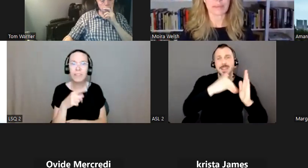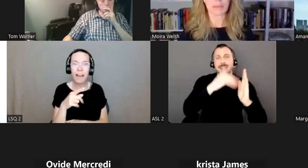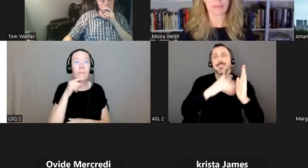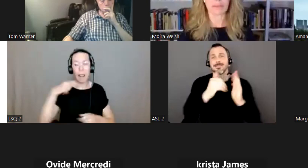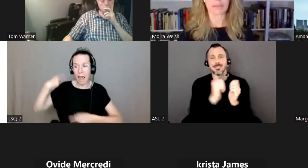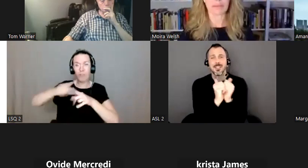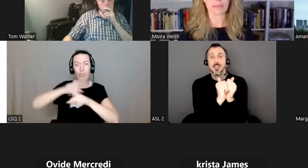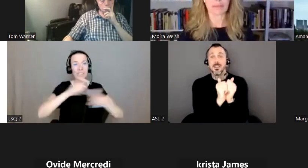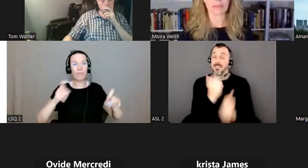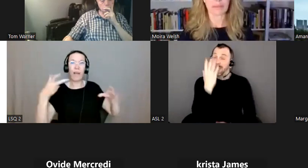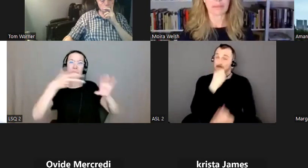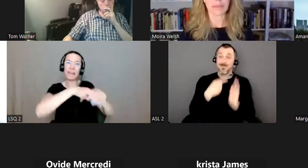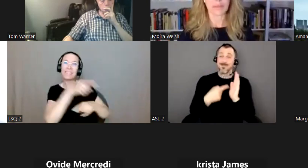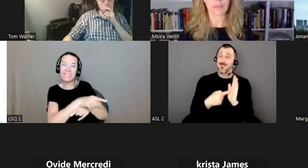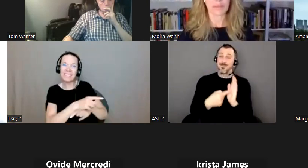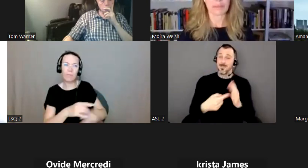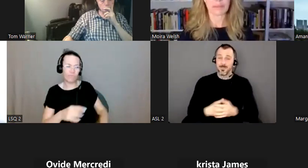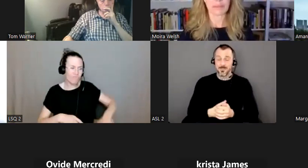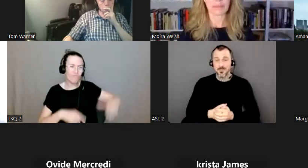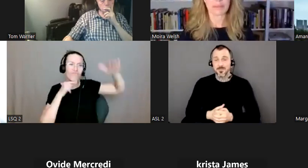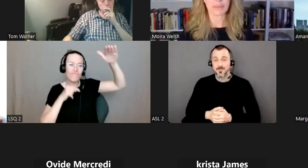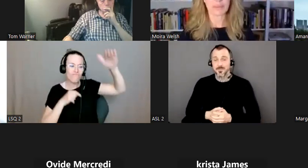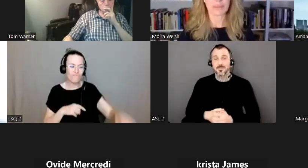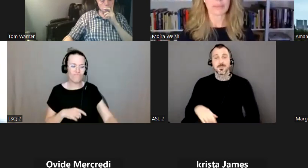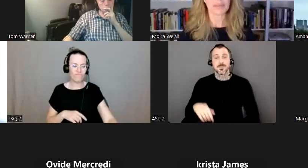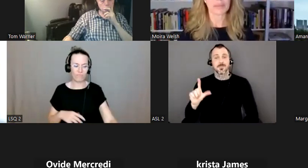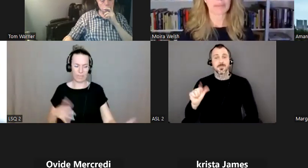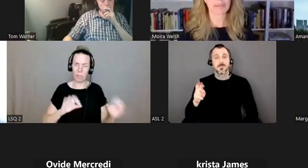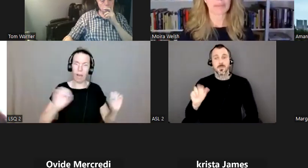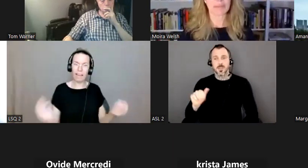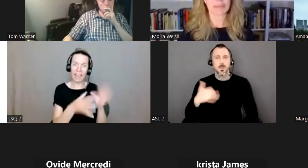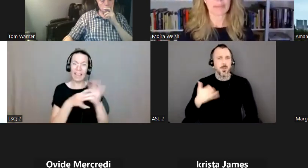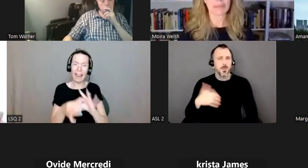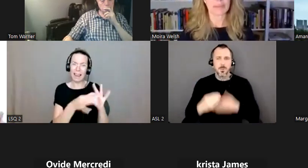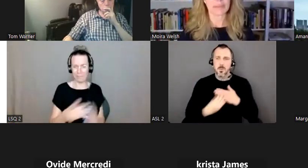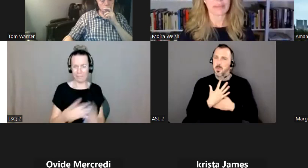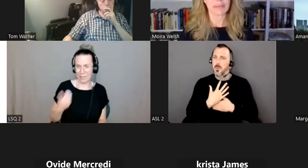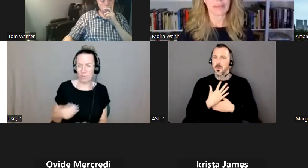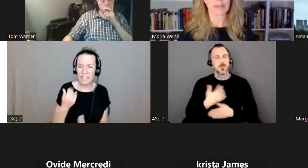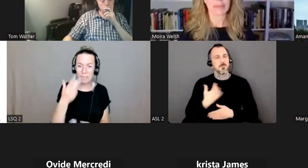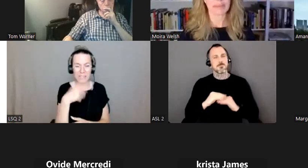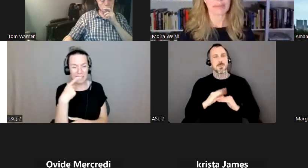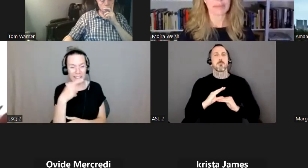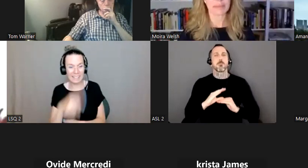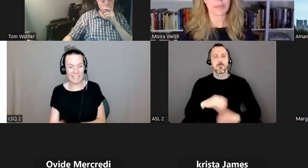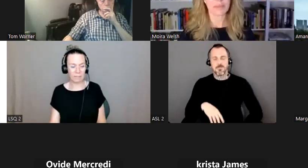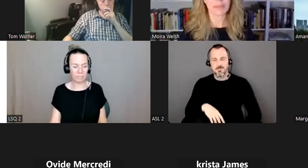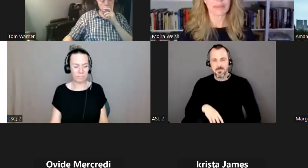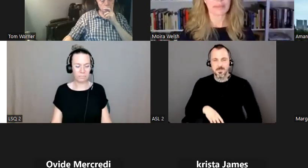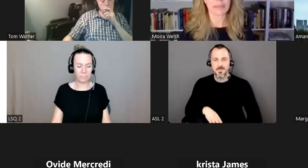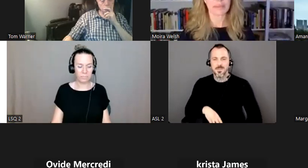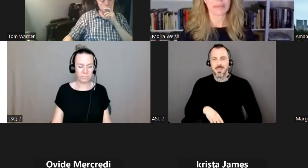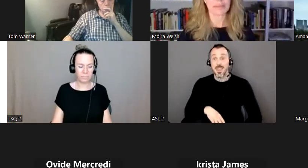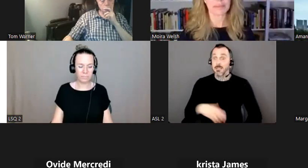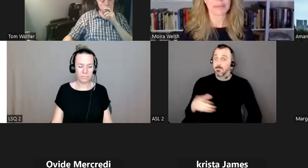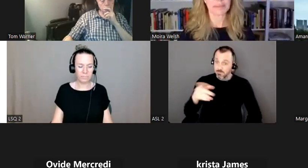So those are just some practical things that I'd like to put together. Really uplifting. And listen, this is a plug, comes to me. If you want some wonderful